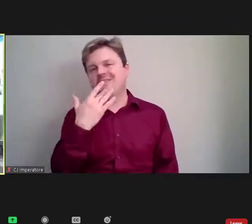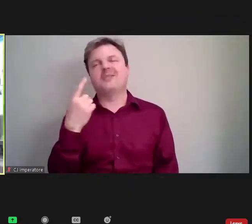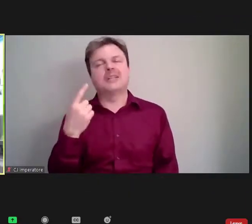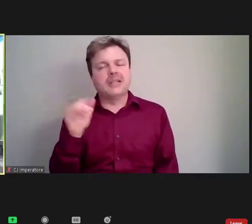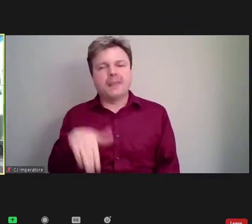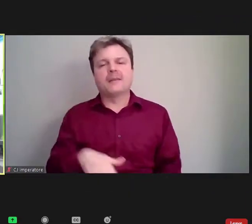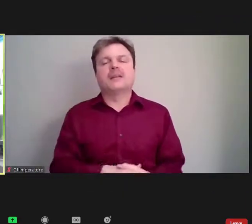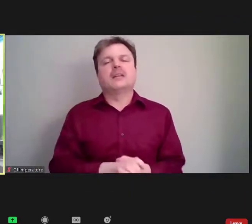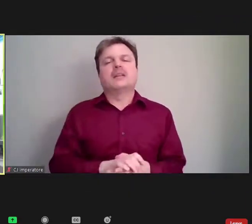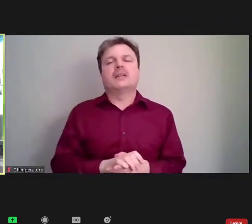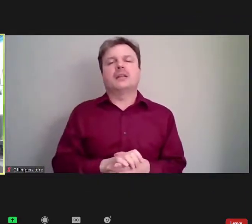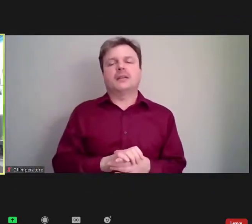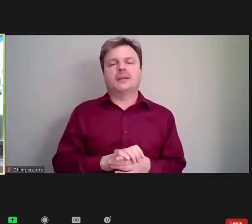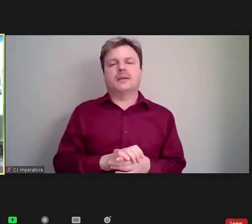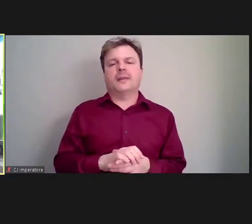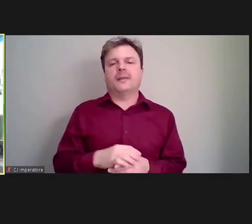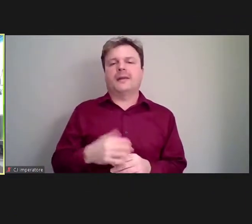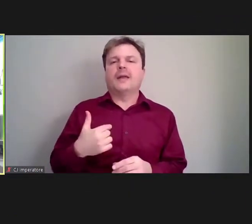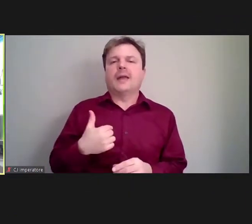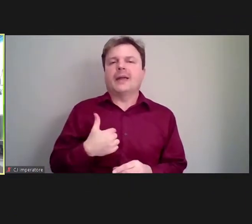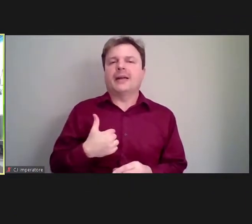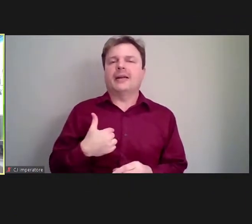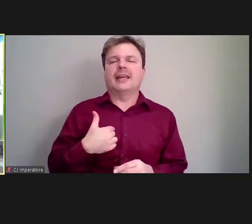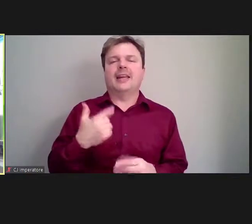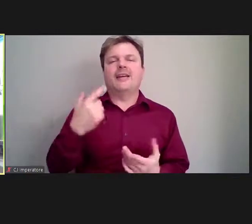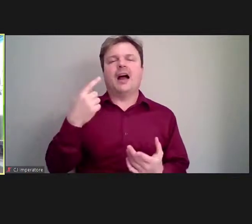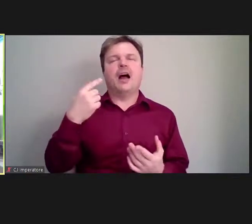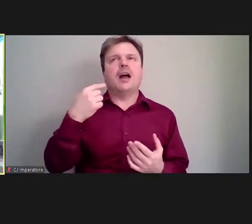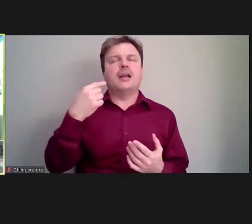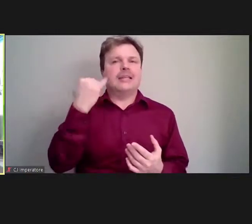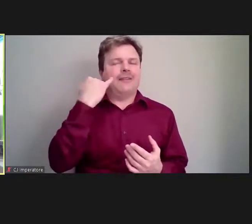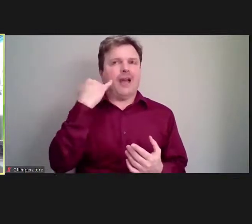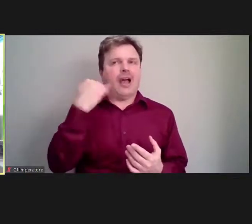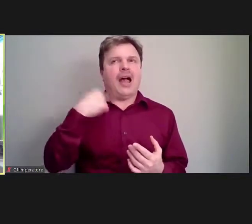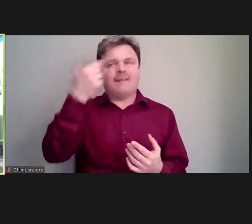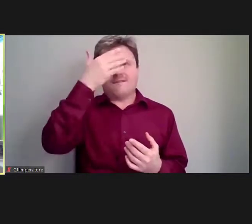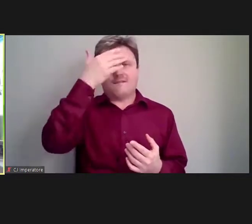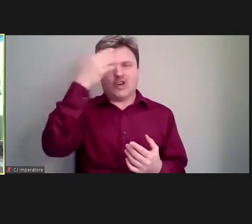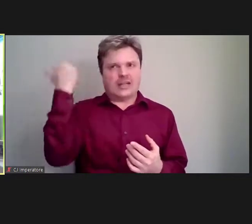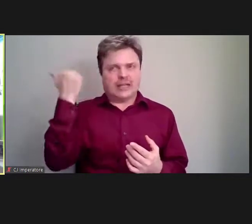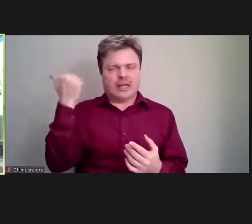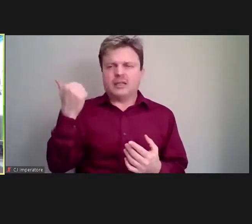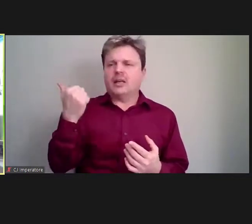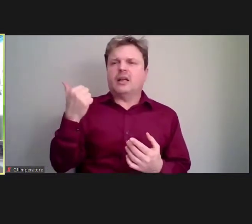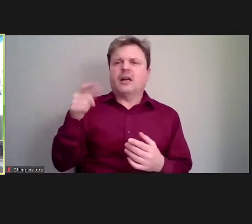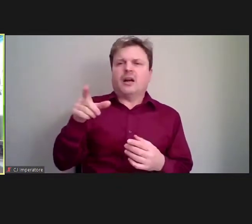completely forgetting what our agenda was for today, Karen, we're going right up until 4 o'clock, right?